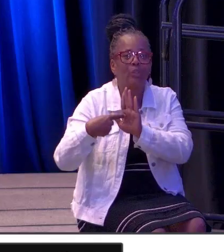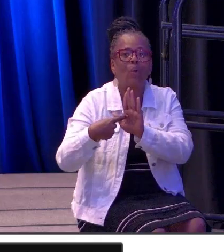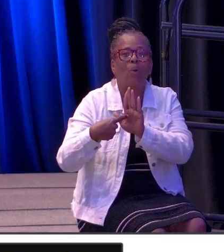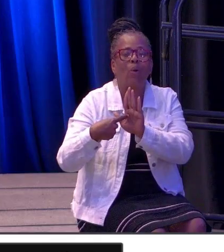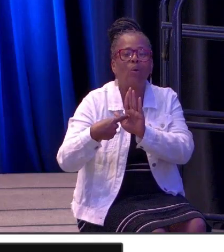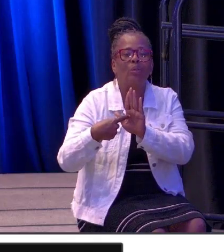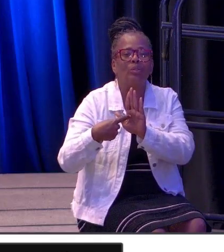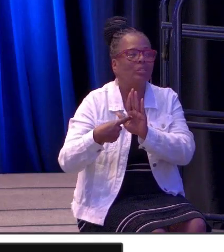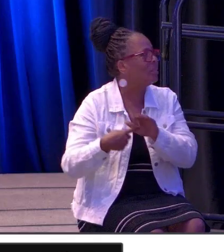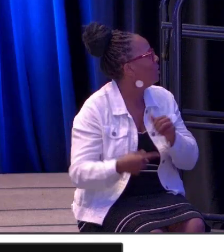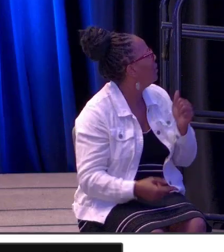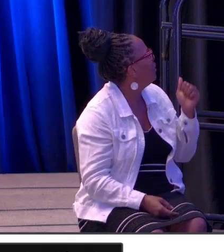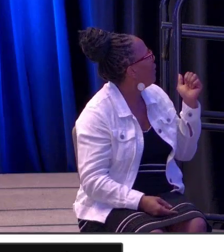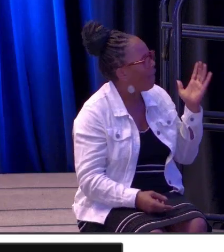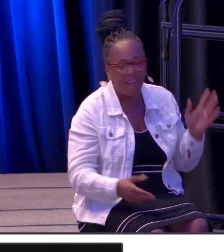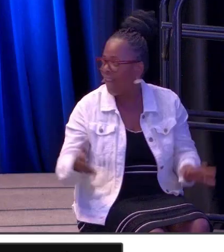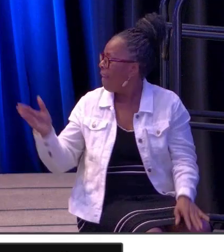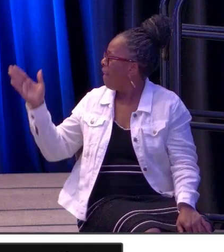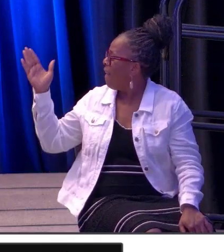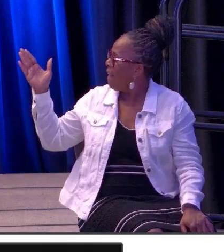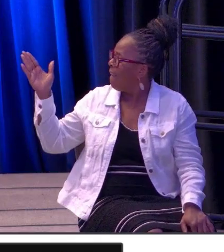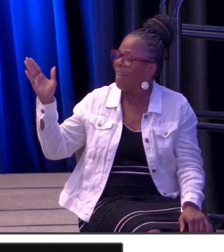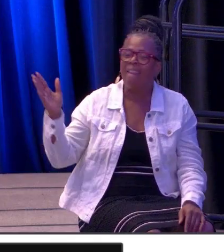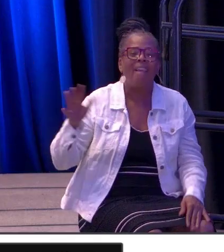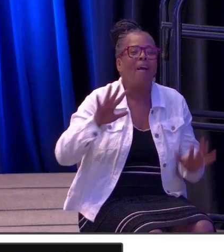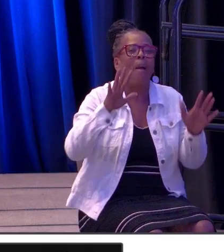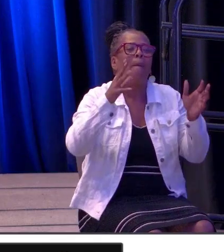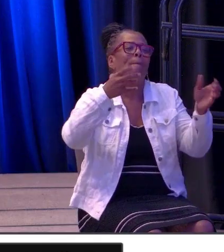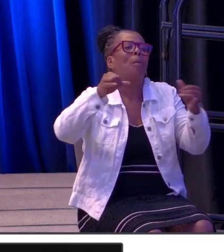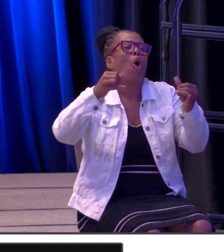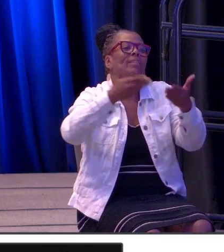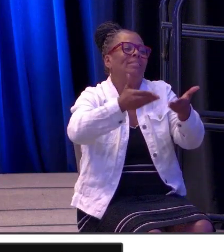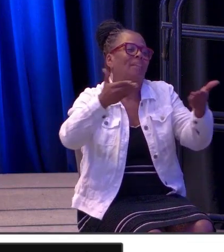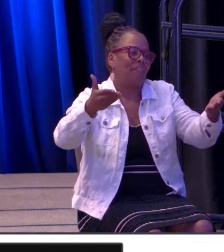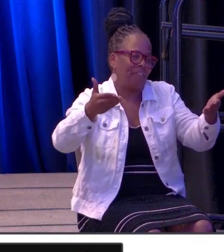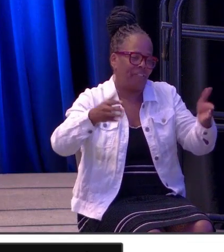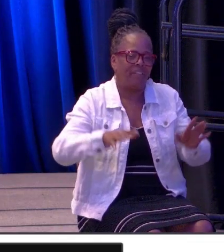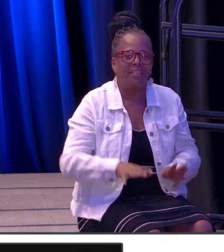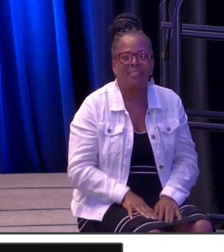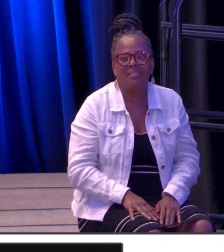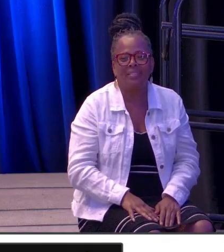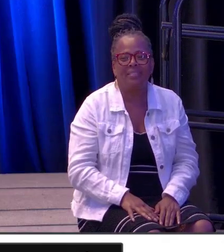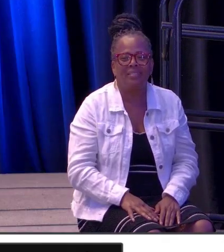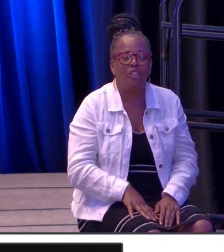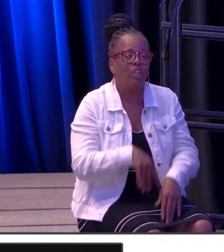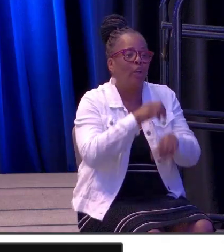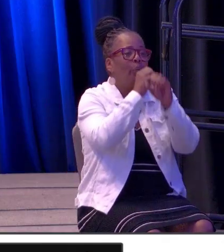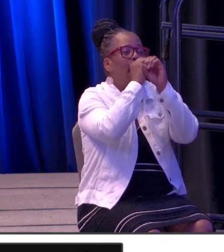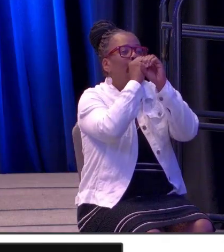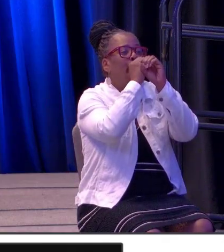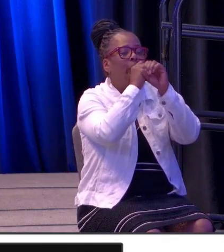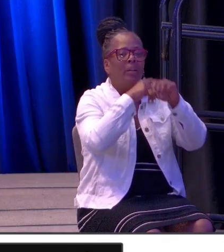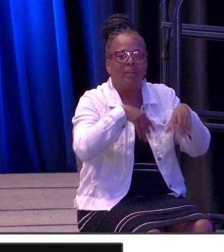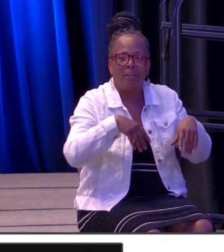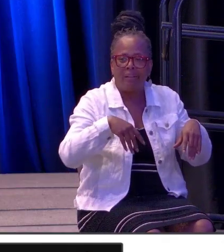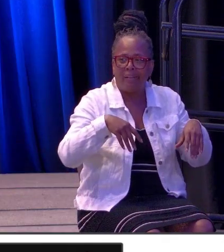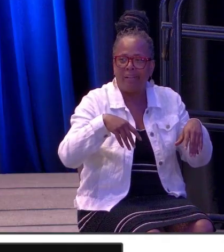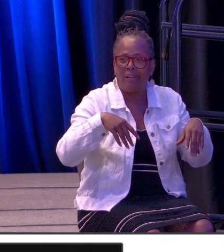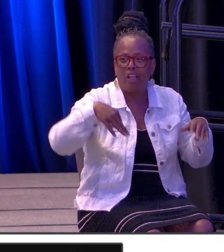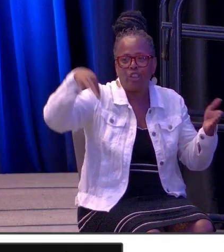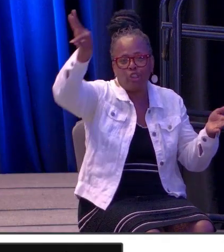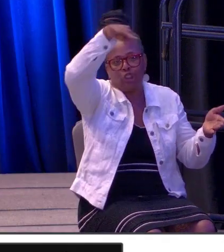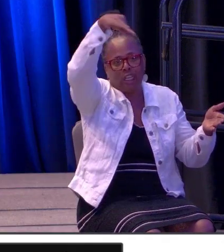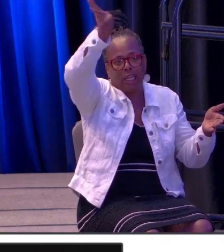some streamers and noise makers, so that way you can get a little loud if you'd like.